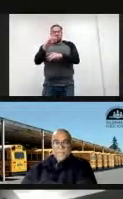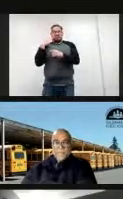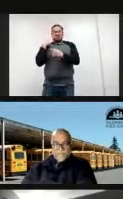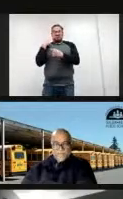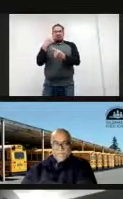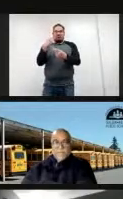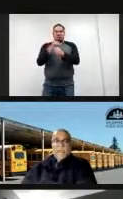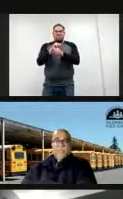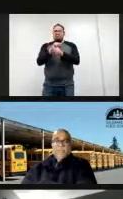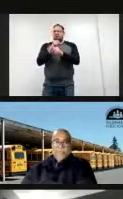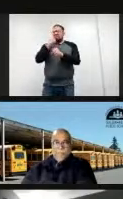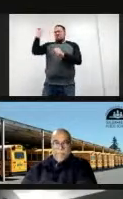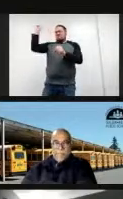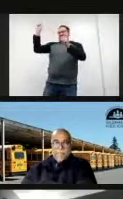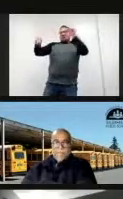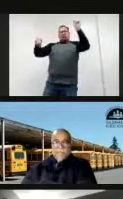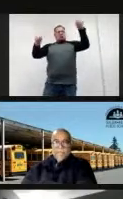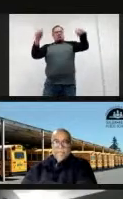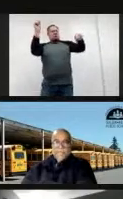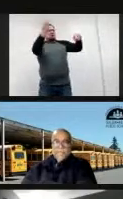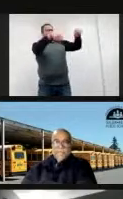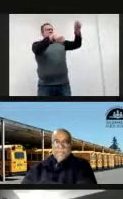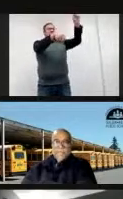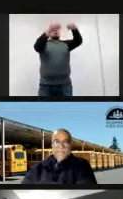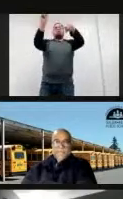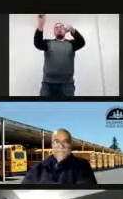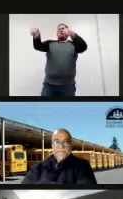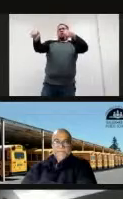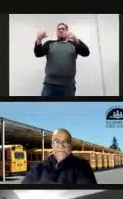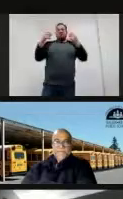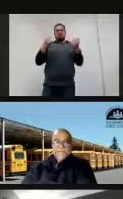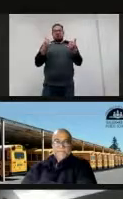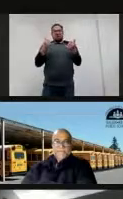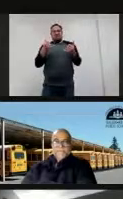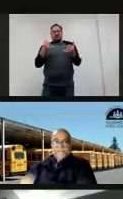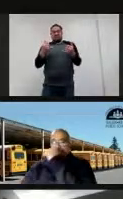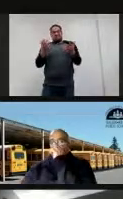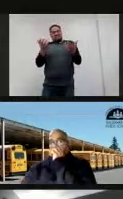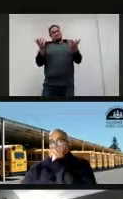all say yes. And so the market forces